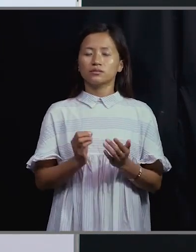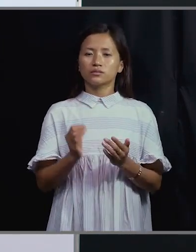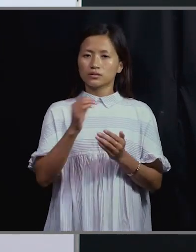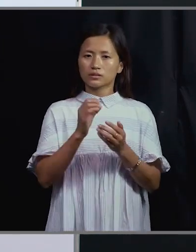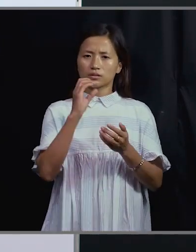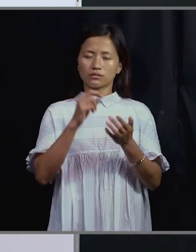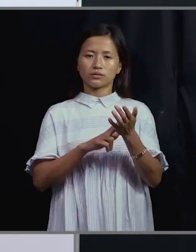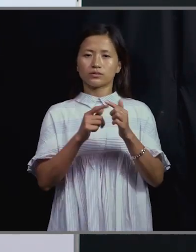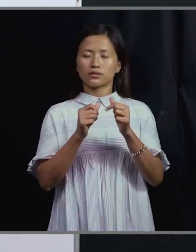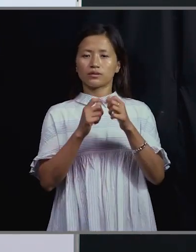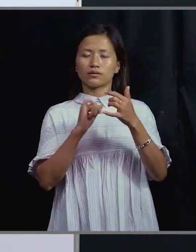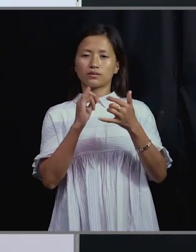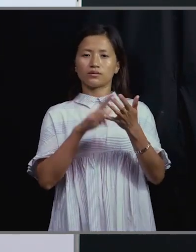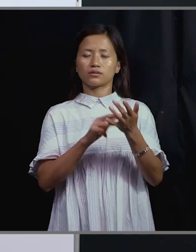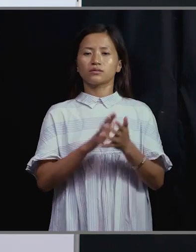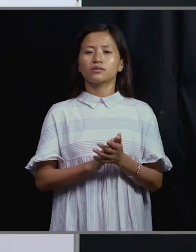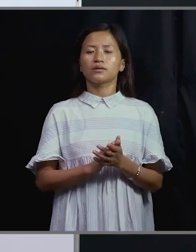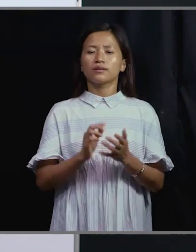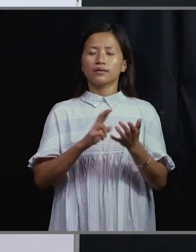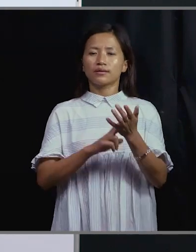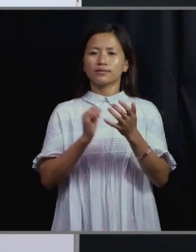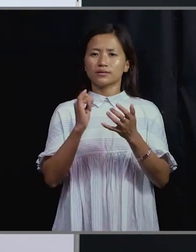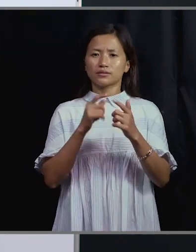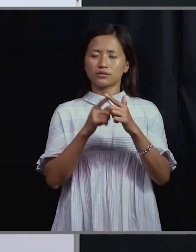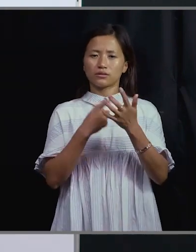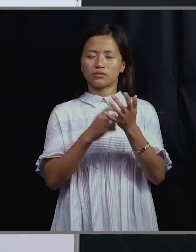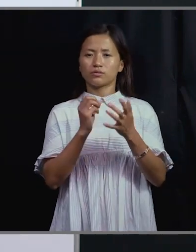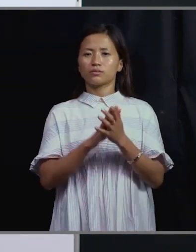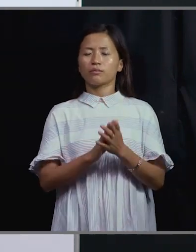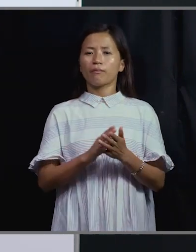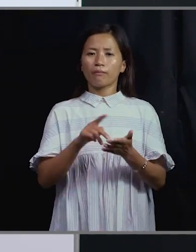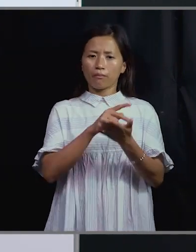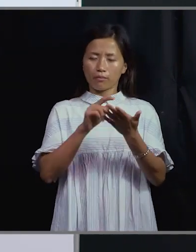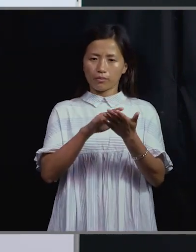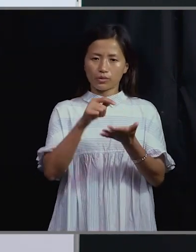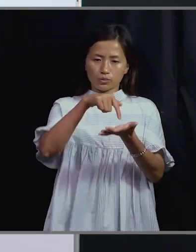contains an electron withdrawing nitro group at the para position,